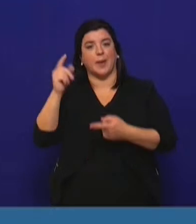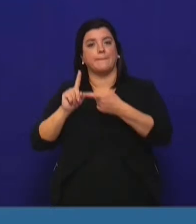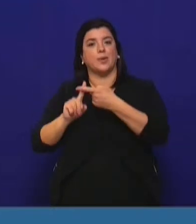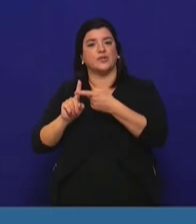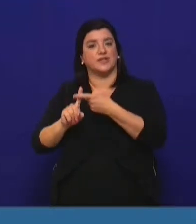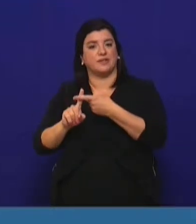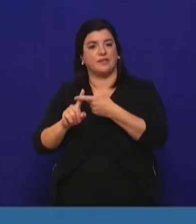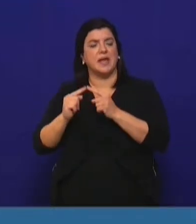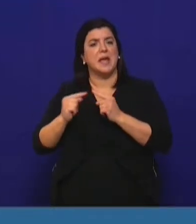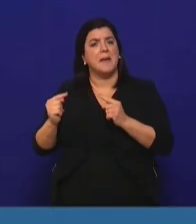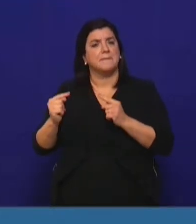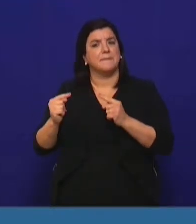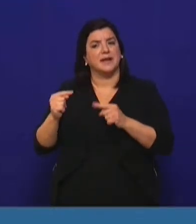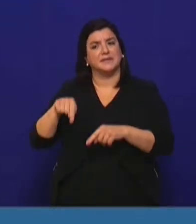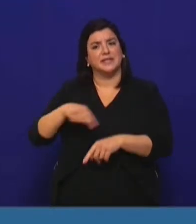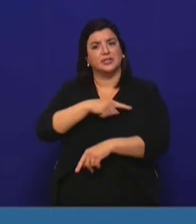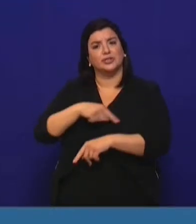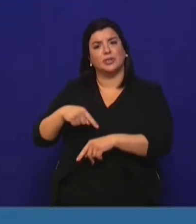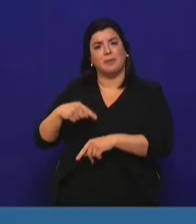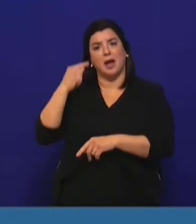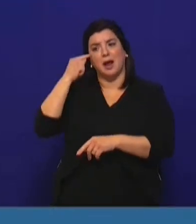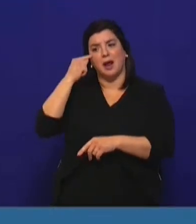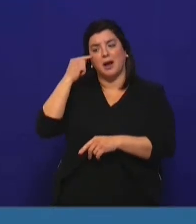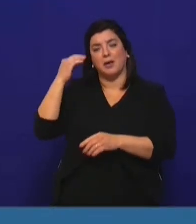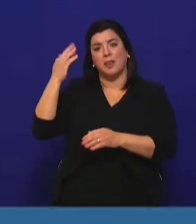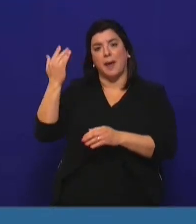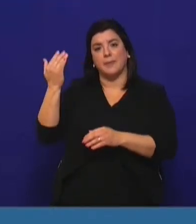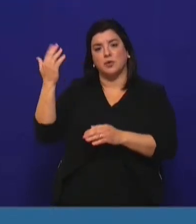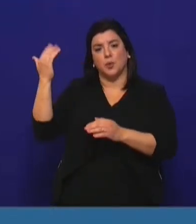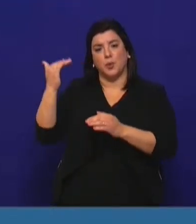ta' każijiet. Infatti, il-bira għamilna